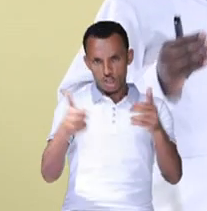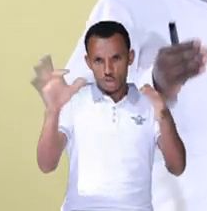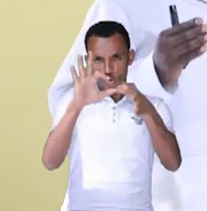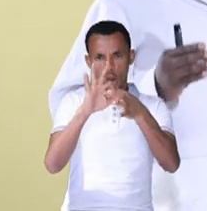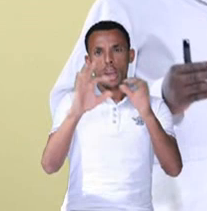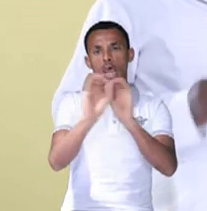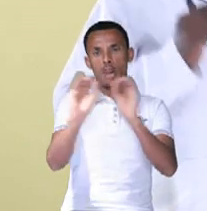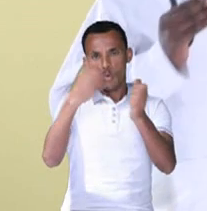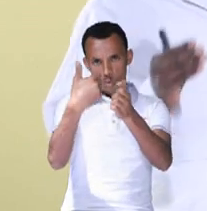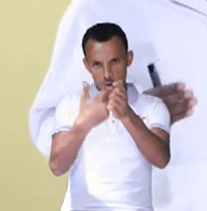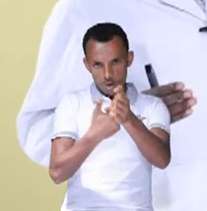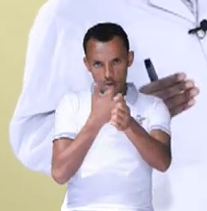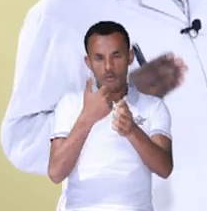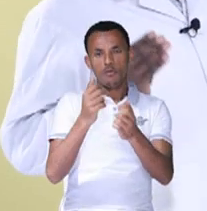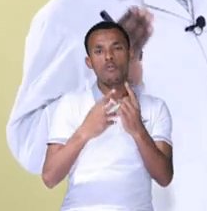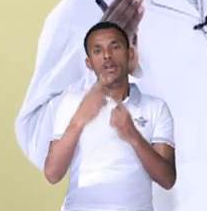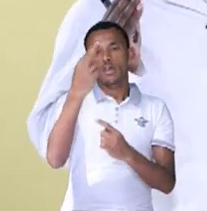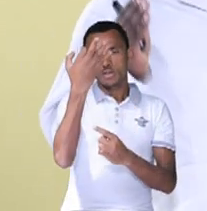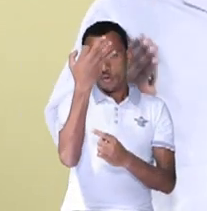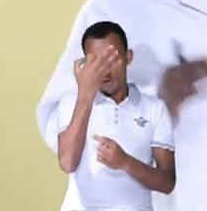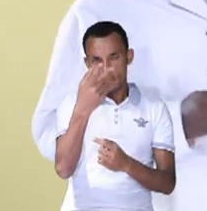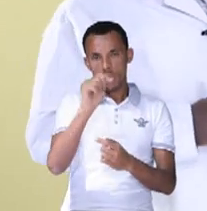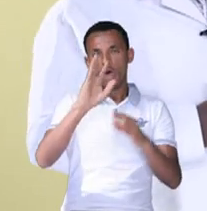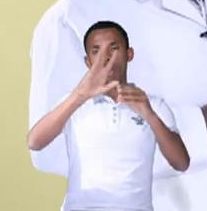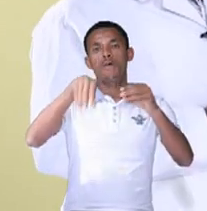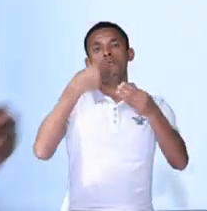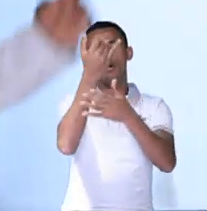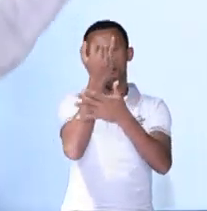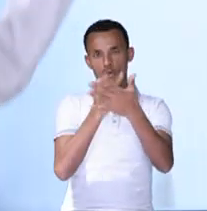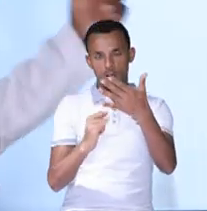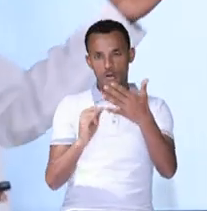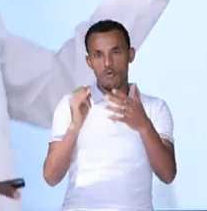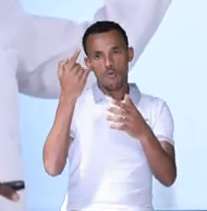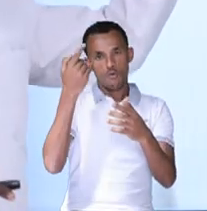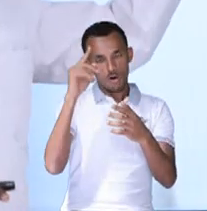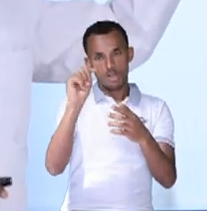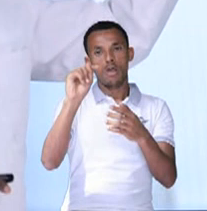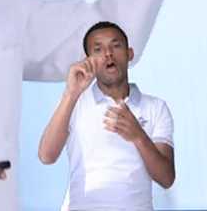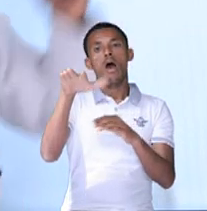a non-consecutive vertex of the given figure. For the above